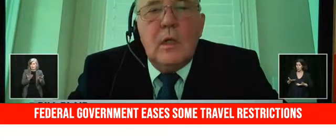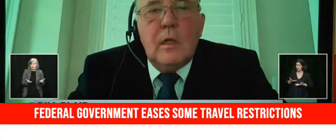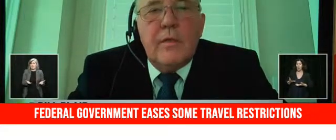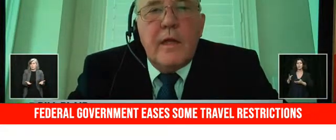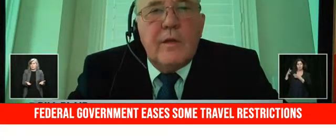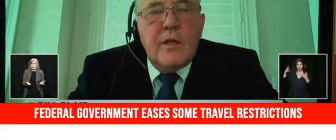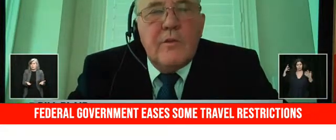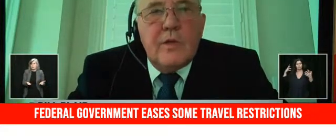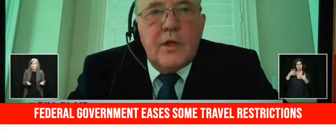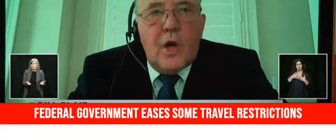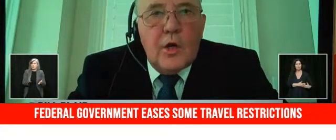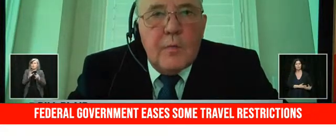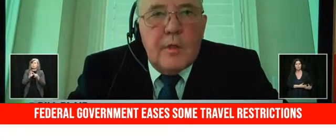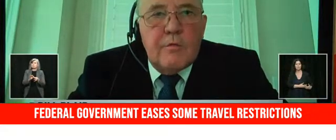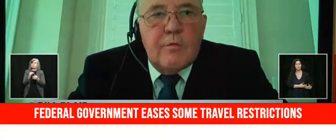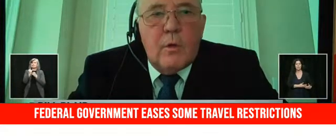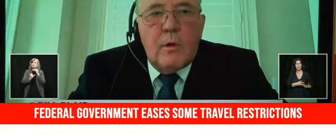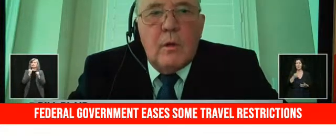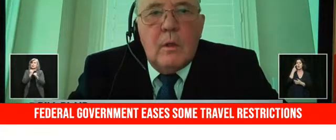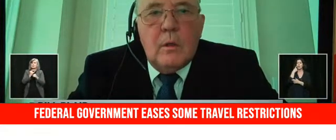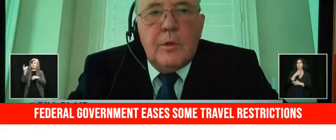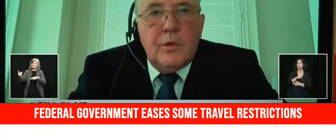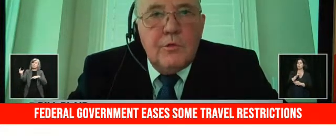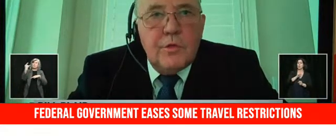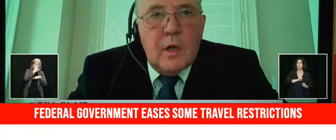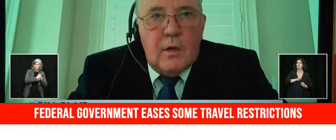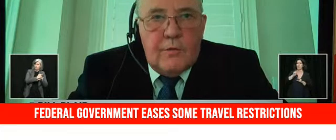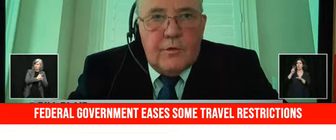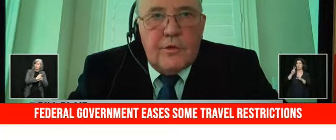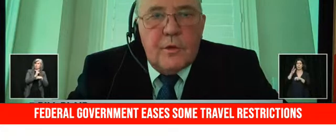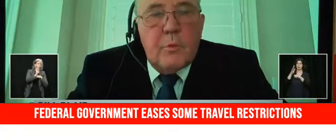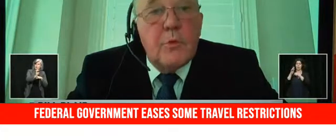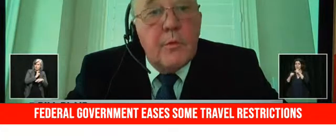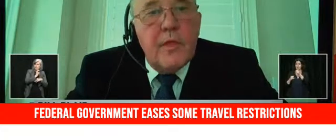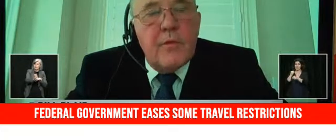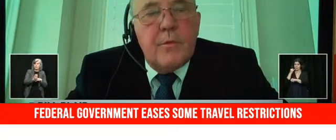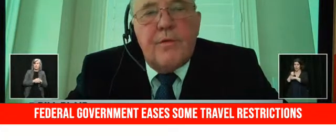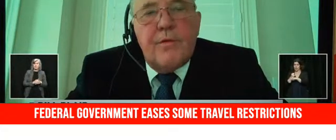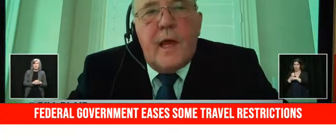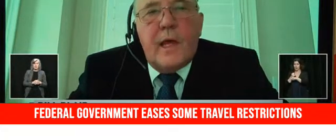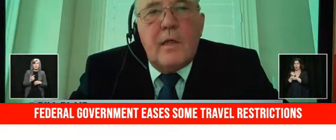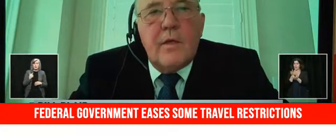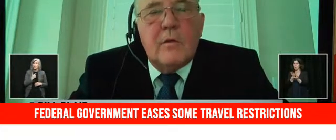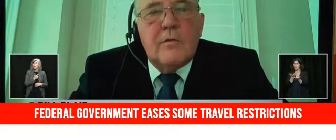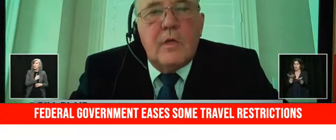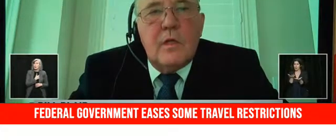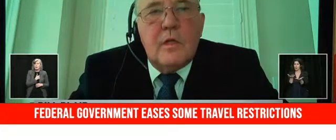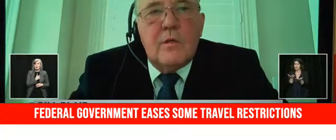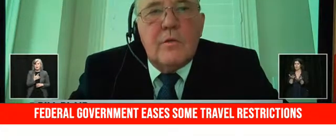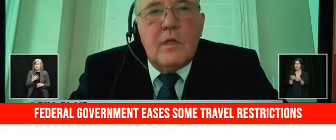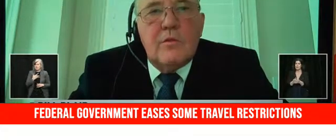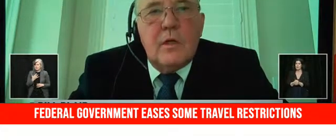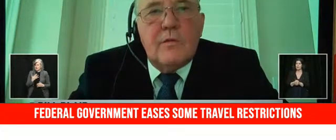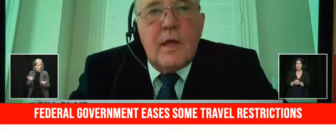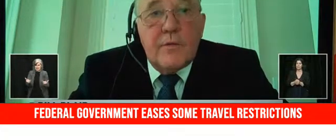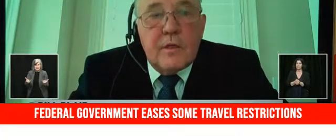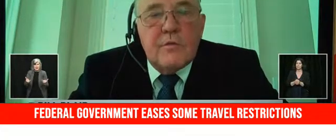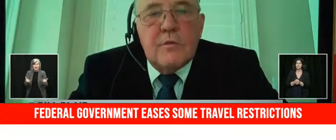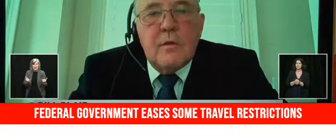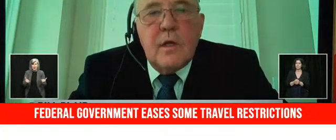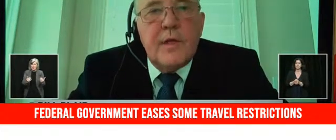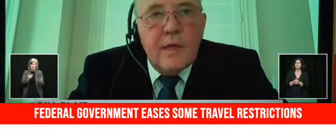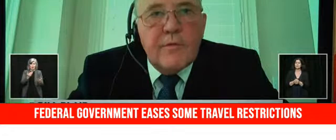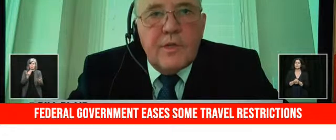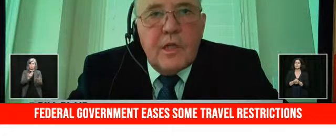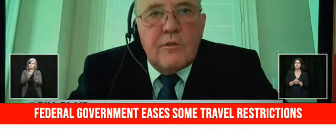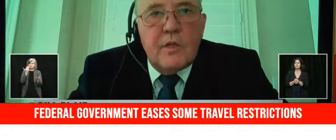travel. That isn't an argument for reducing our efforts at the border, and rather, in fact, I think it's